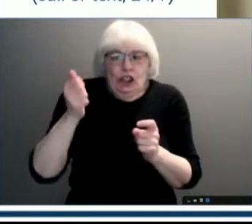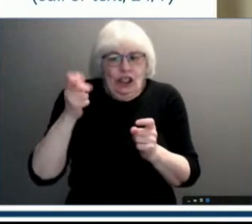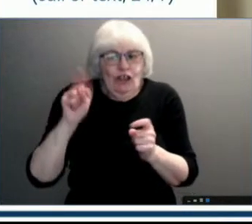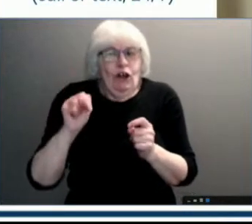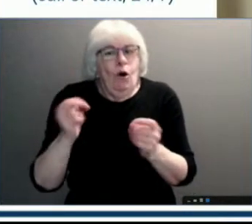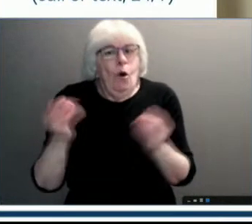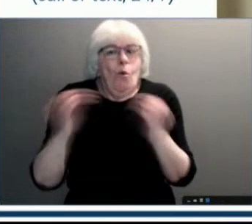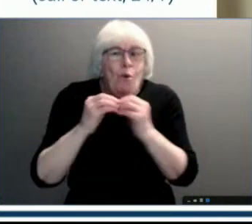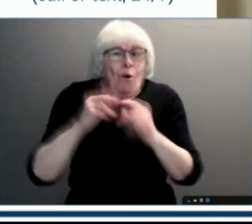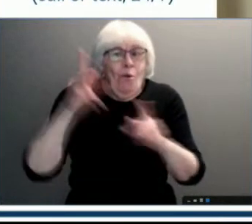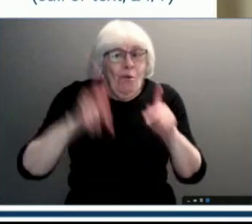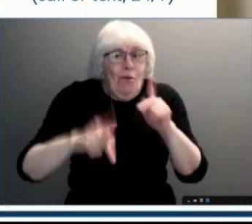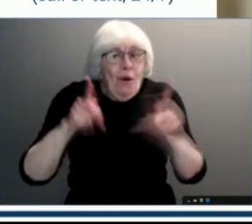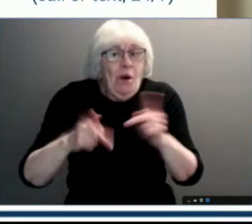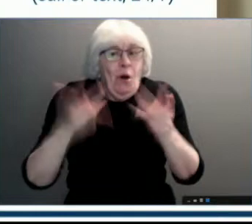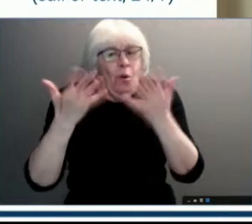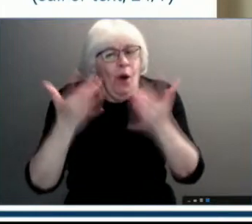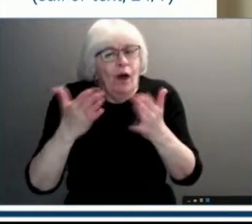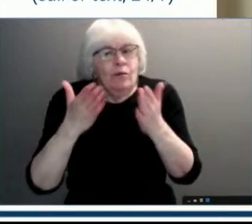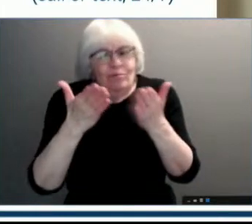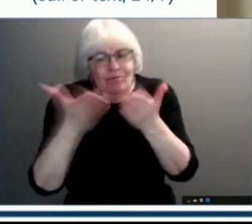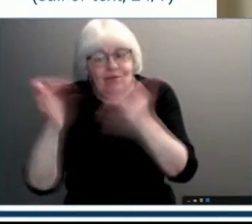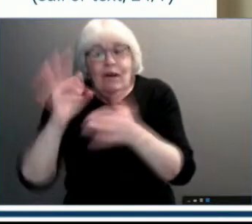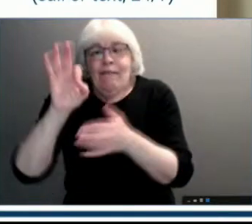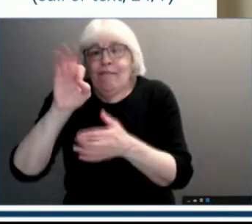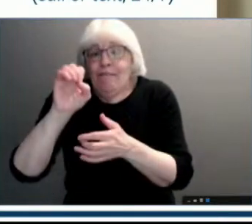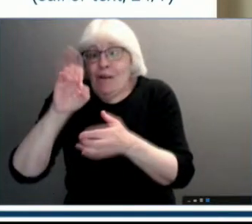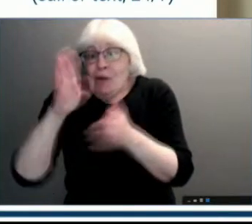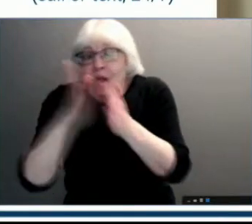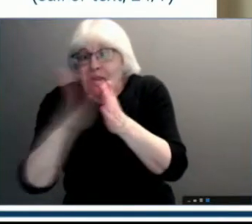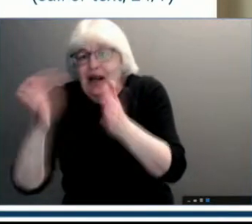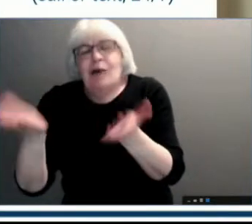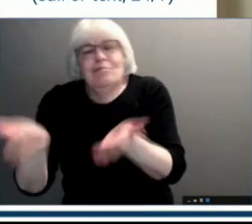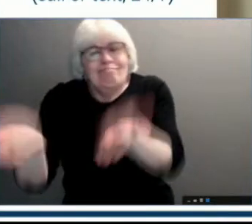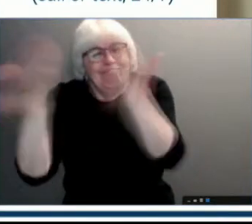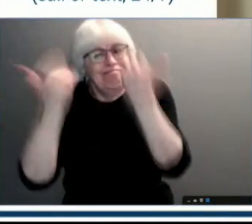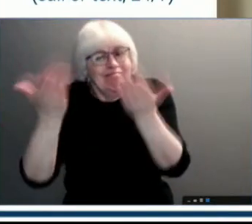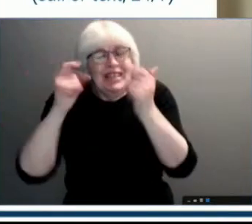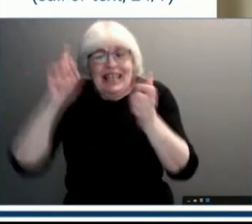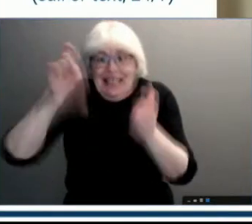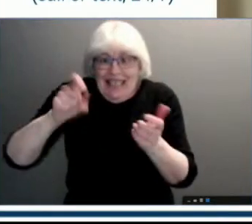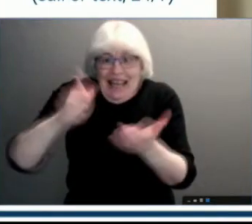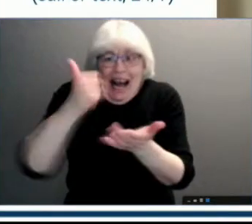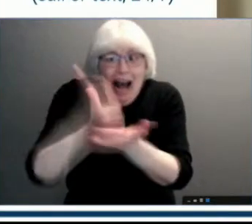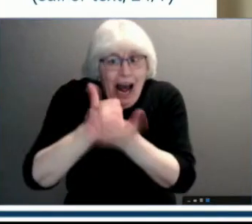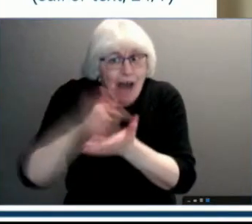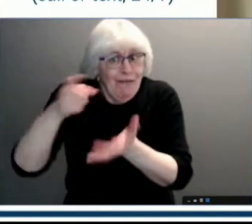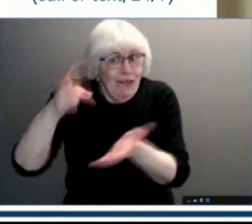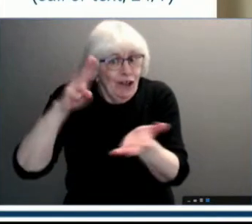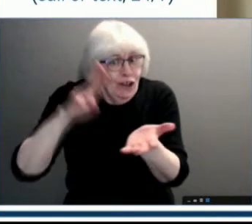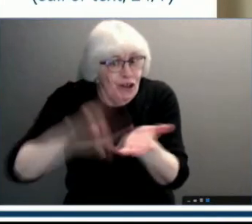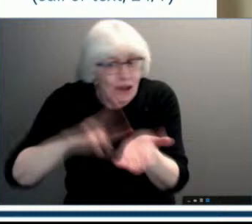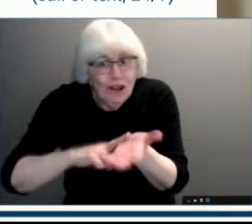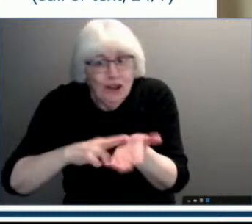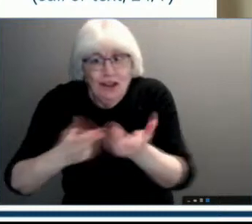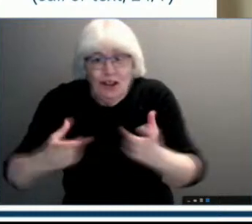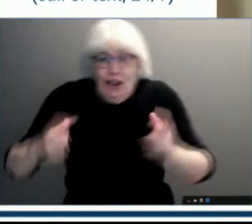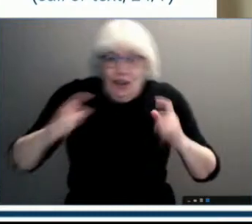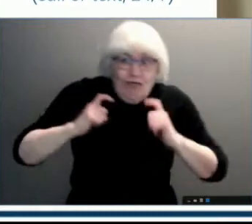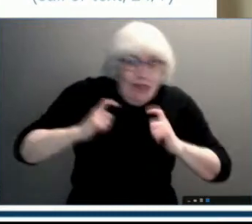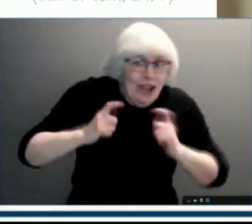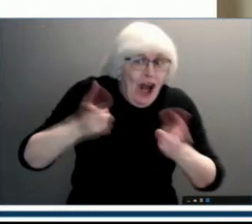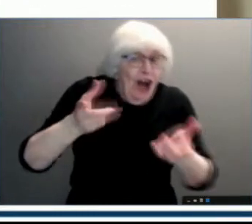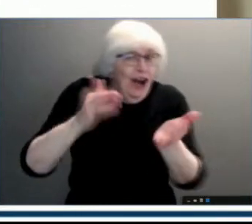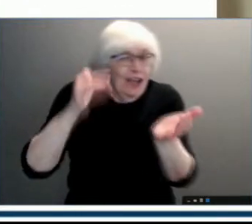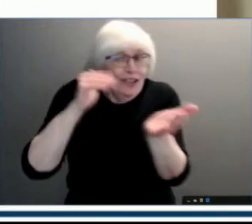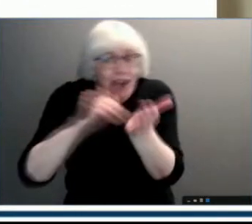help. We need more people. So if you're a retired nurse or doctor and are able to fill shifts vaccinating Nova Scotians, please put